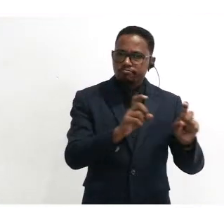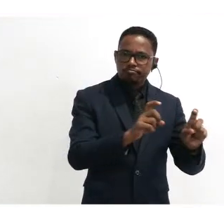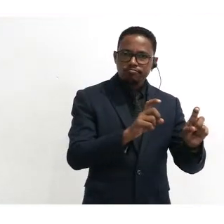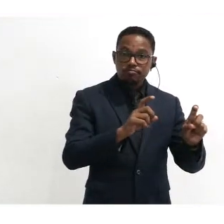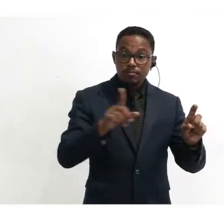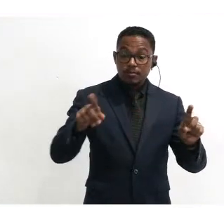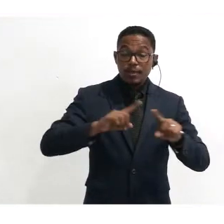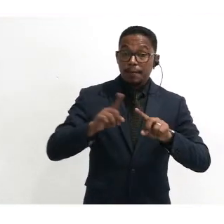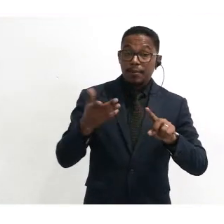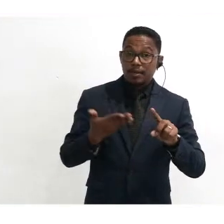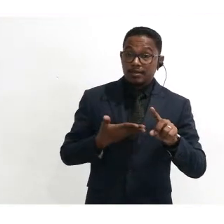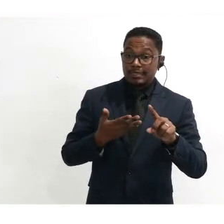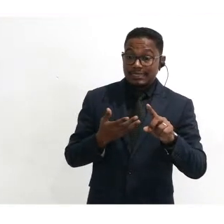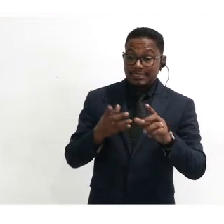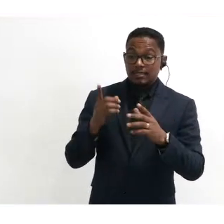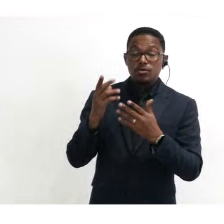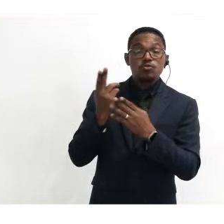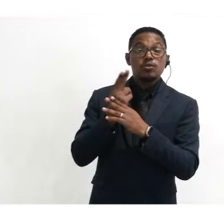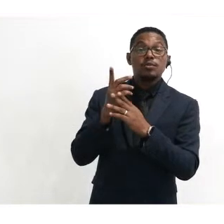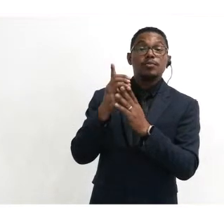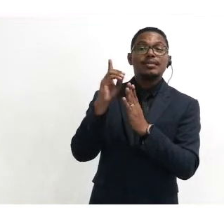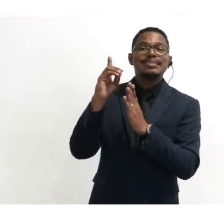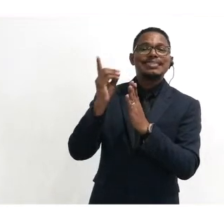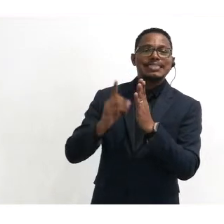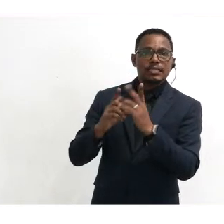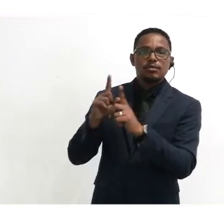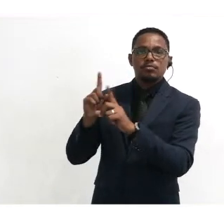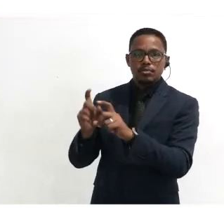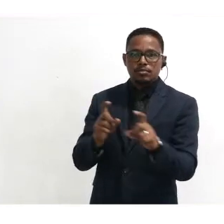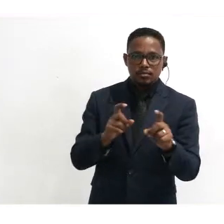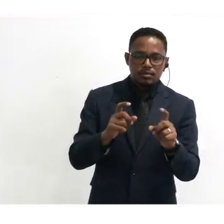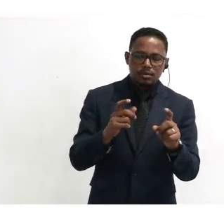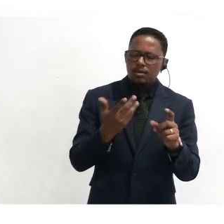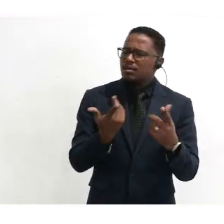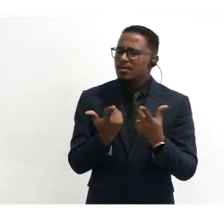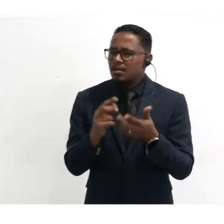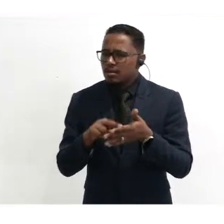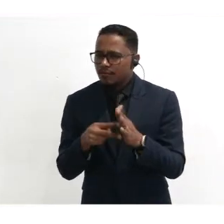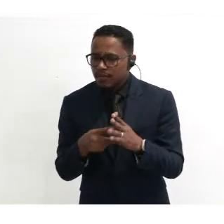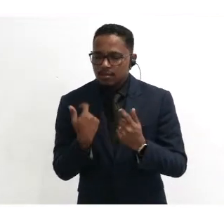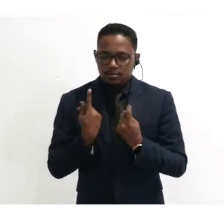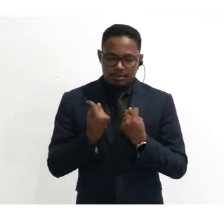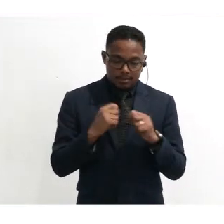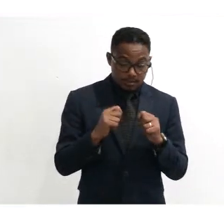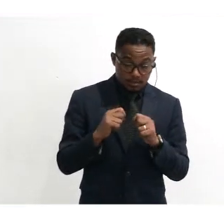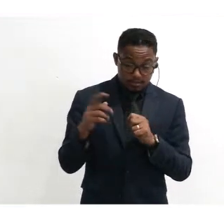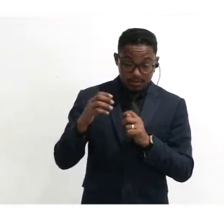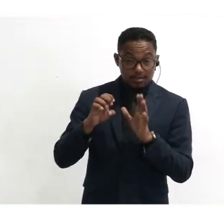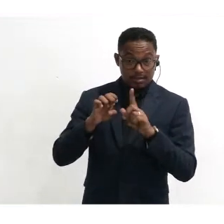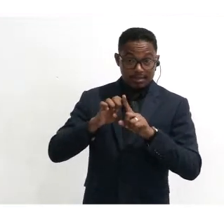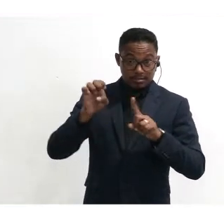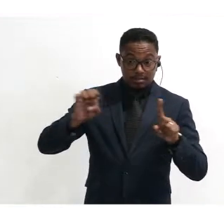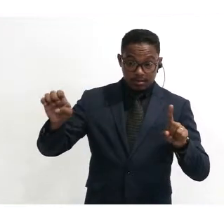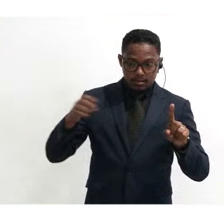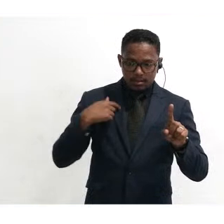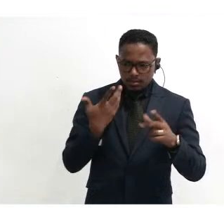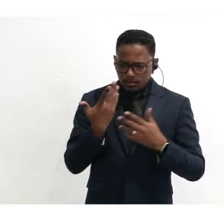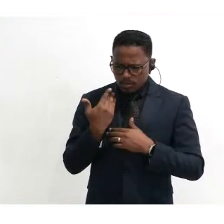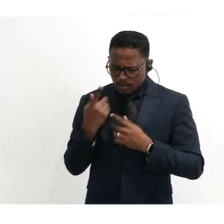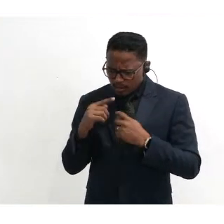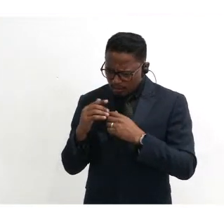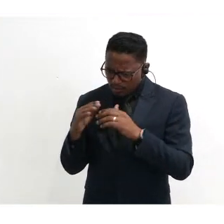of experiments. We try to make a statistical basis so that we really understand and get an output that we